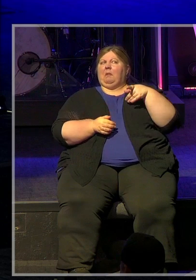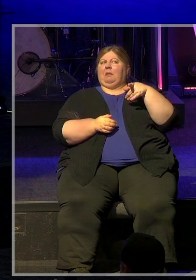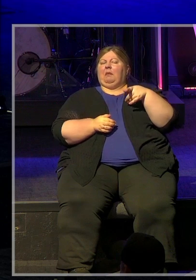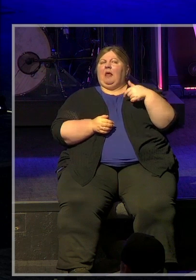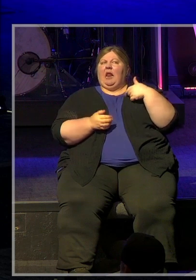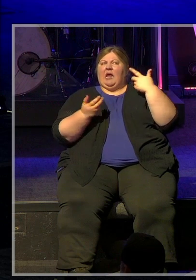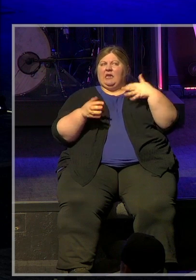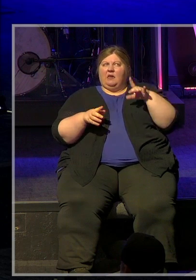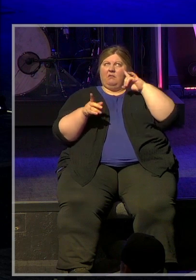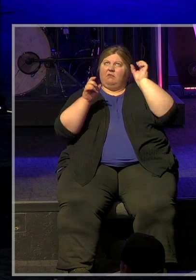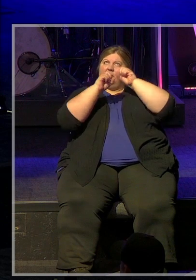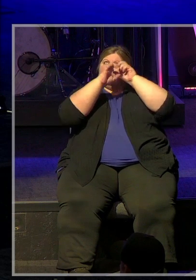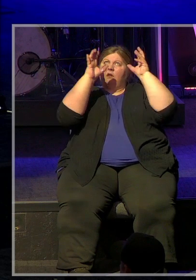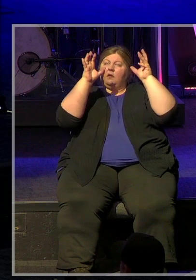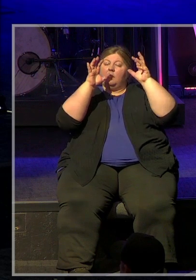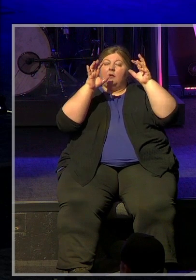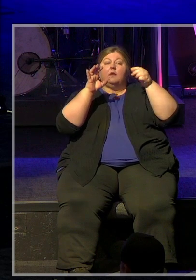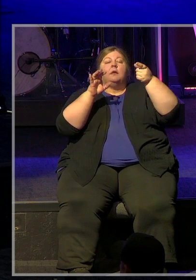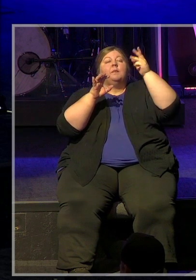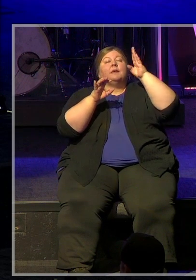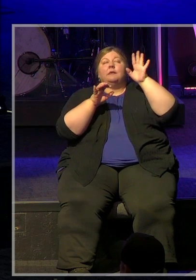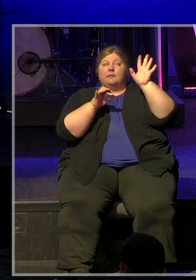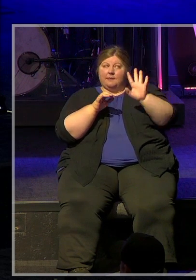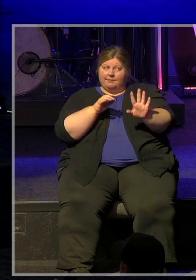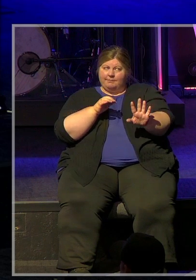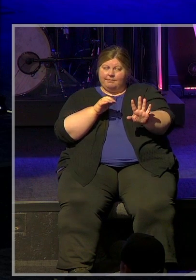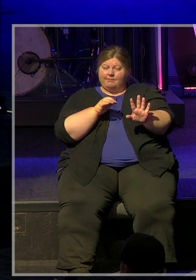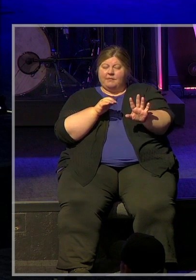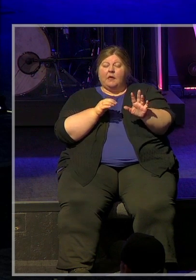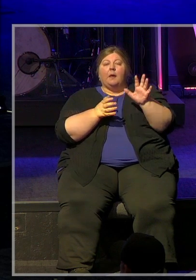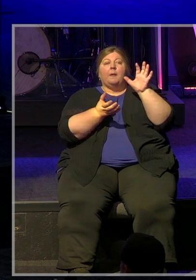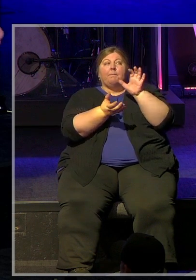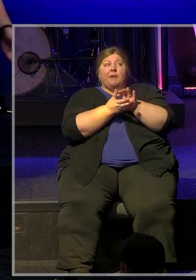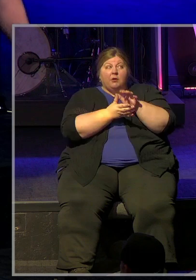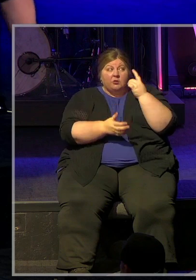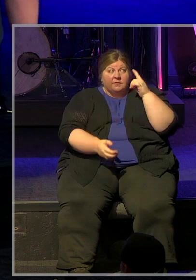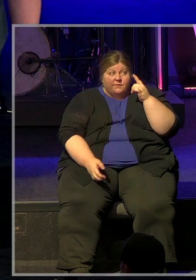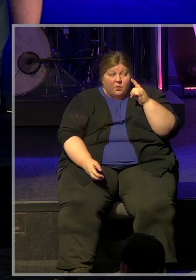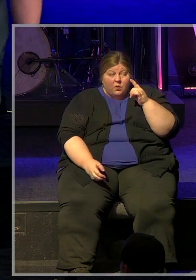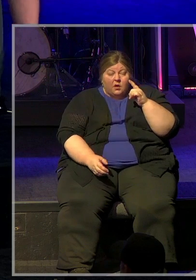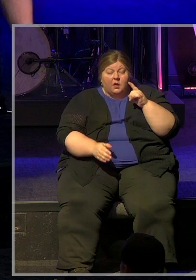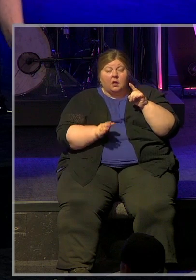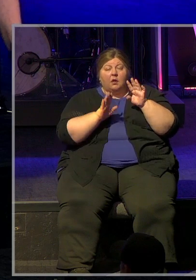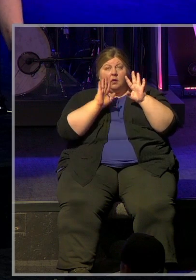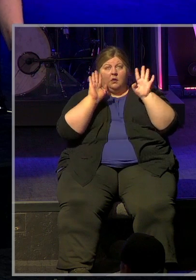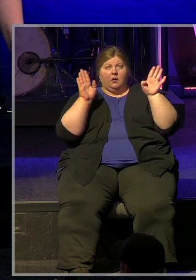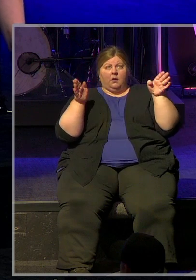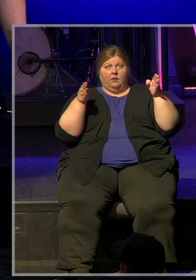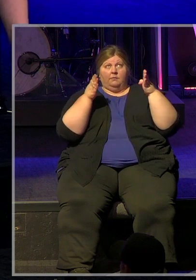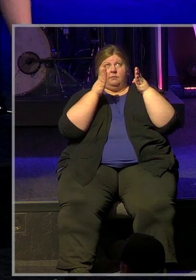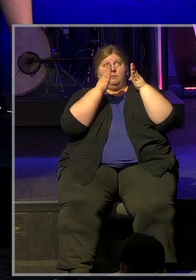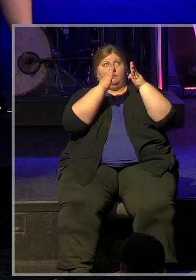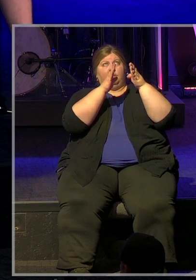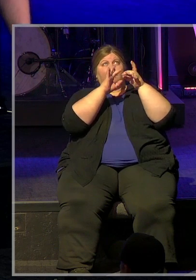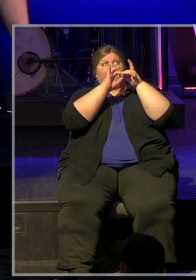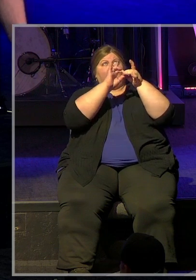I hoped for. And yet God says, yeah, but the purpose of marriage is to point to a greater reality, and it's